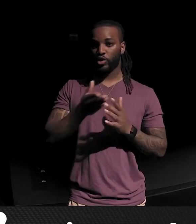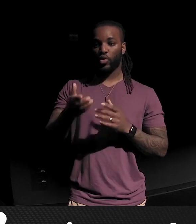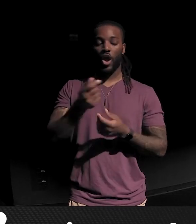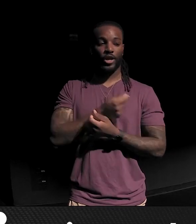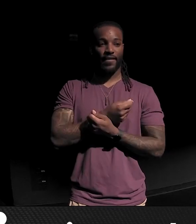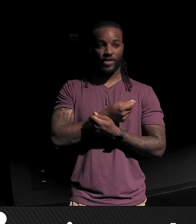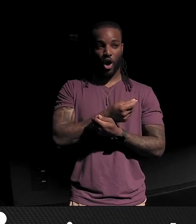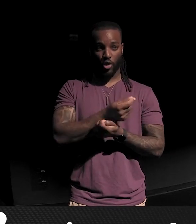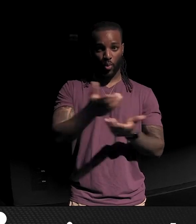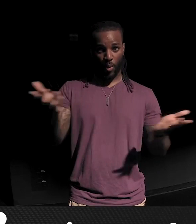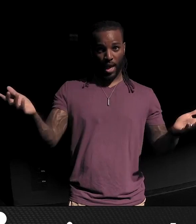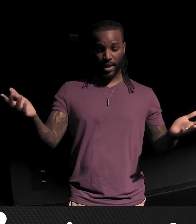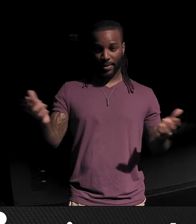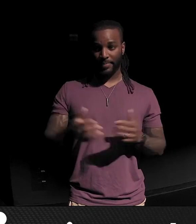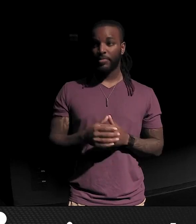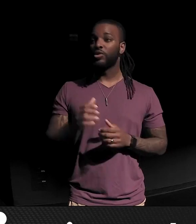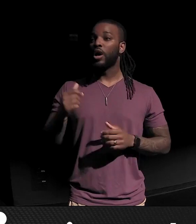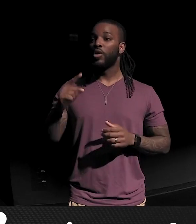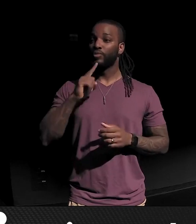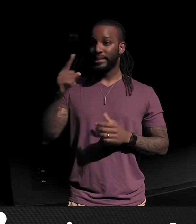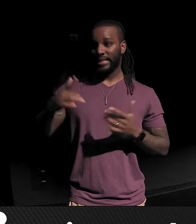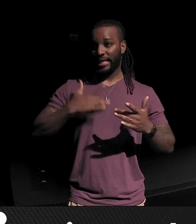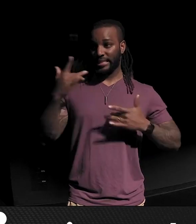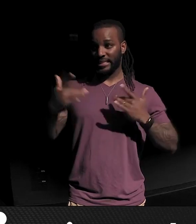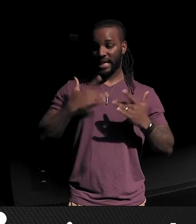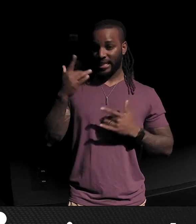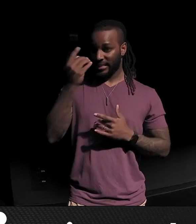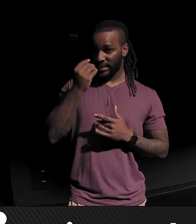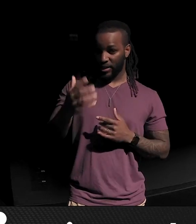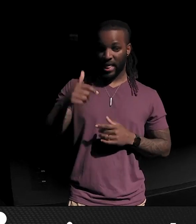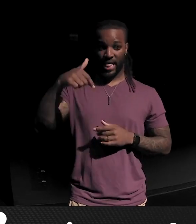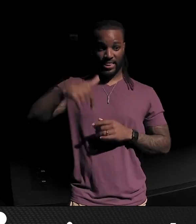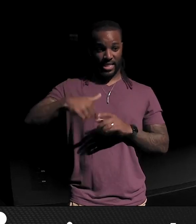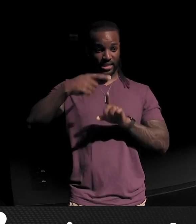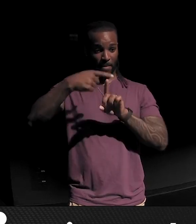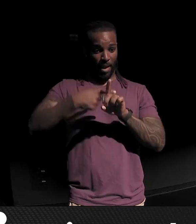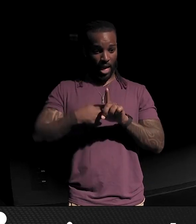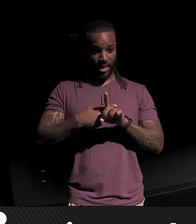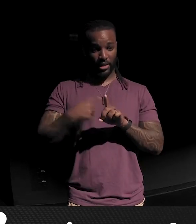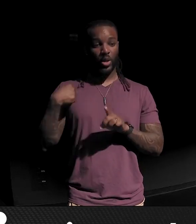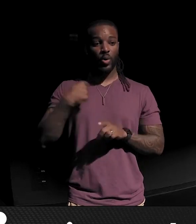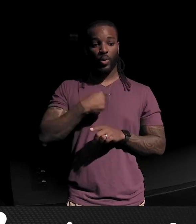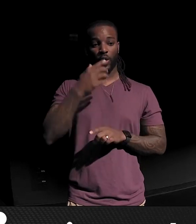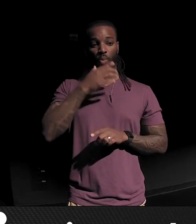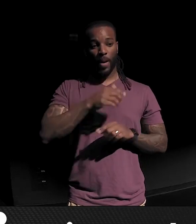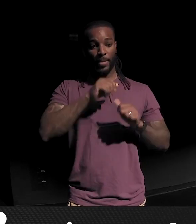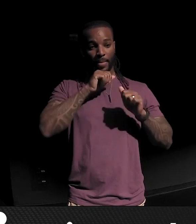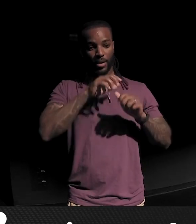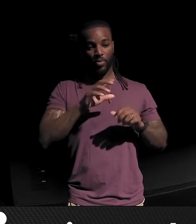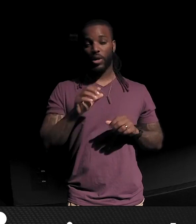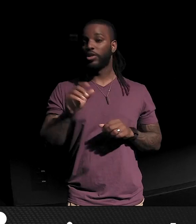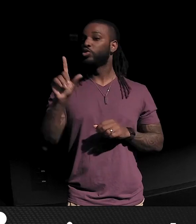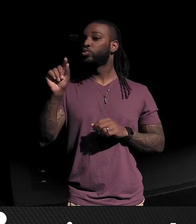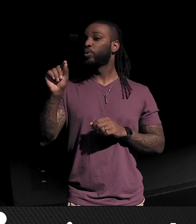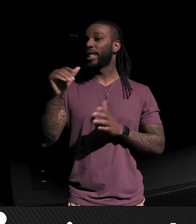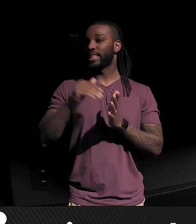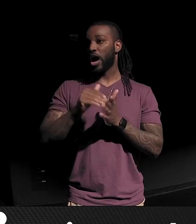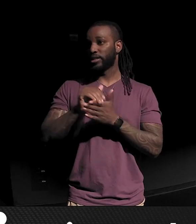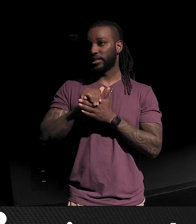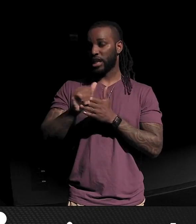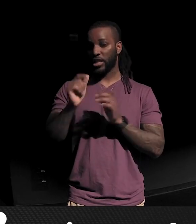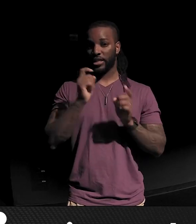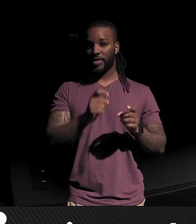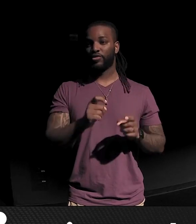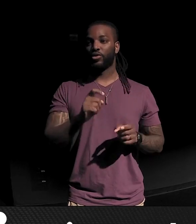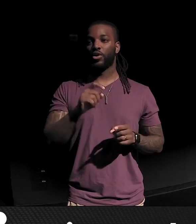Away initiative. So I'm really excited to tell you that this month we will be blessing with a $20,000 gift,